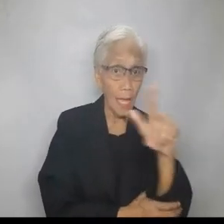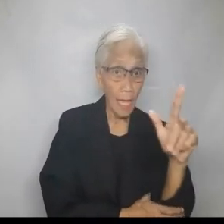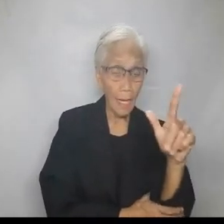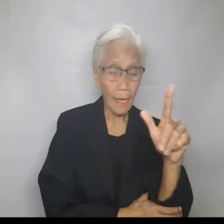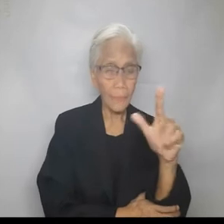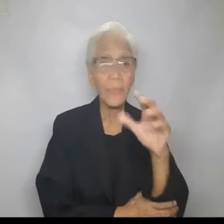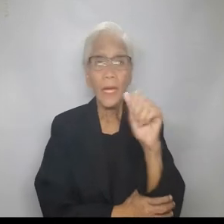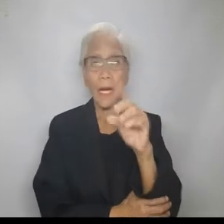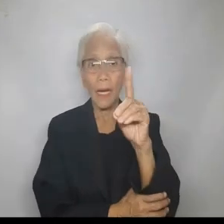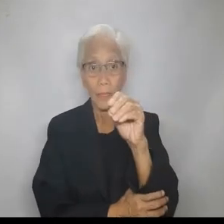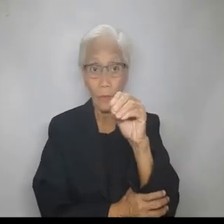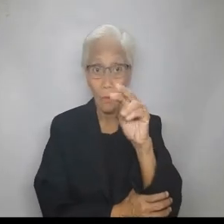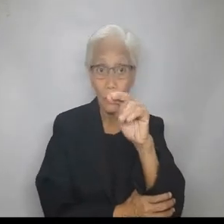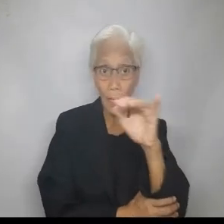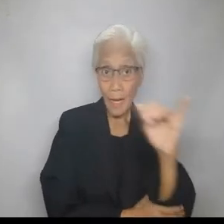Yisrael